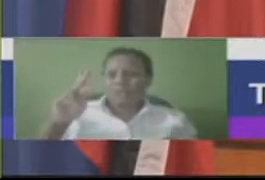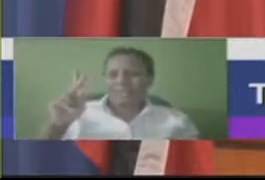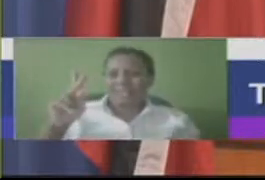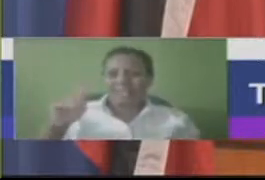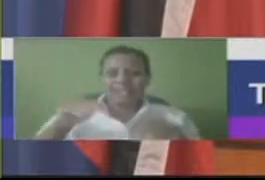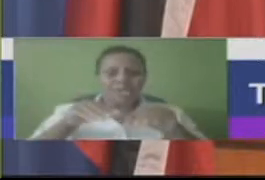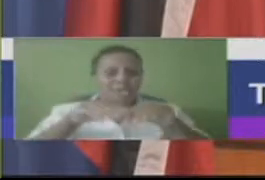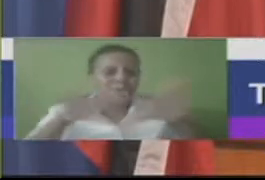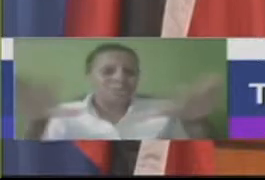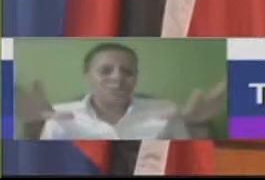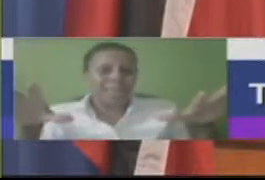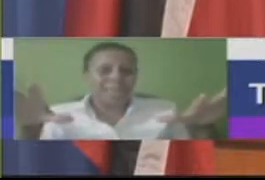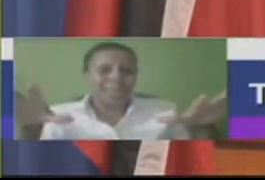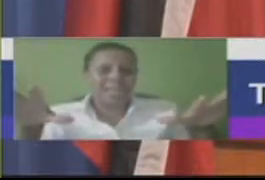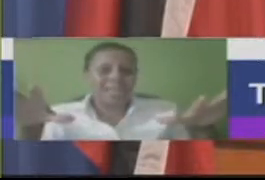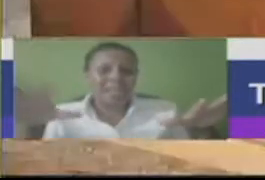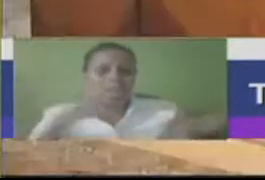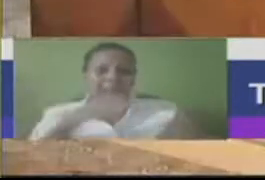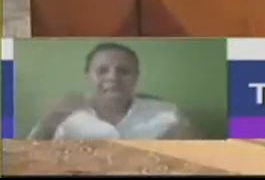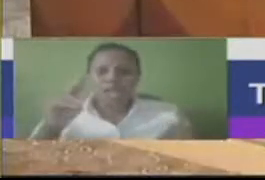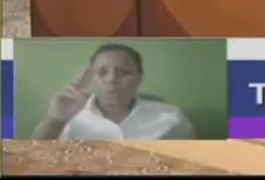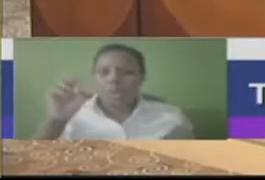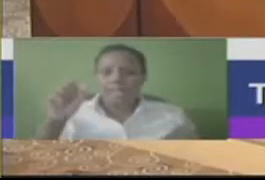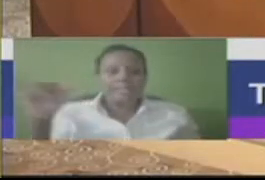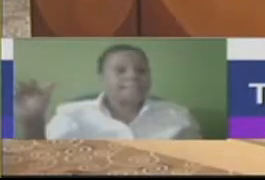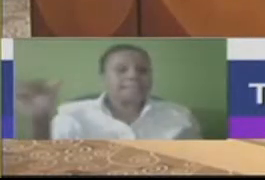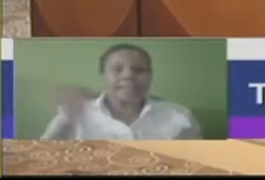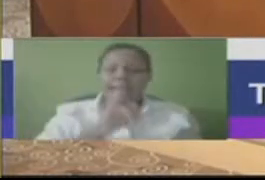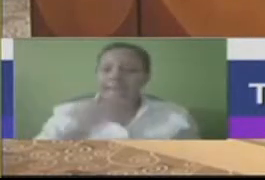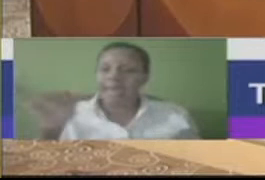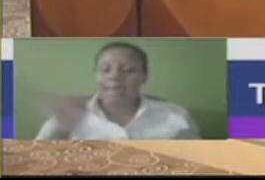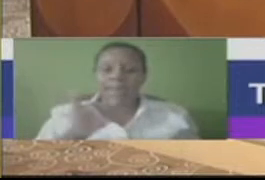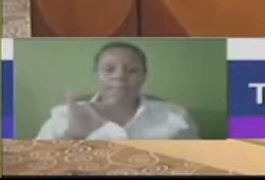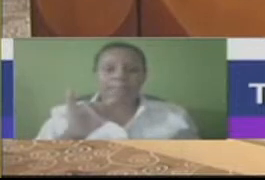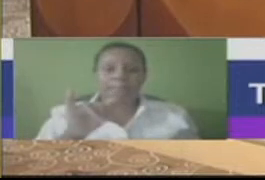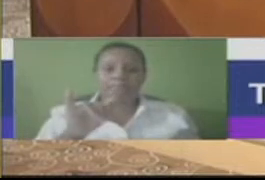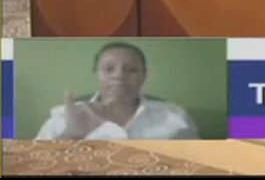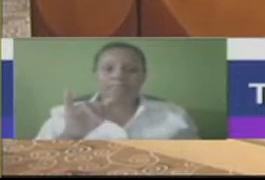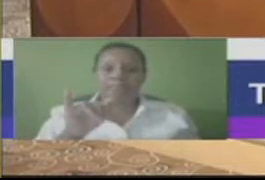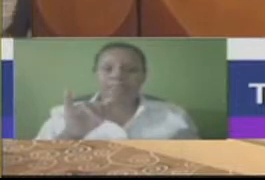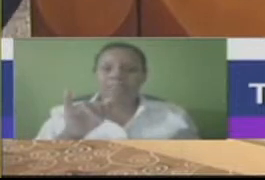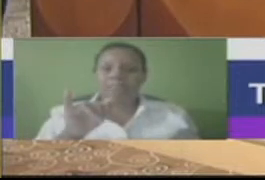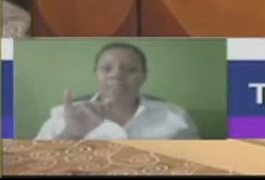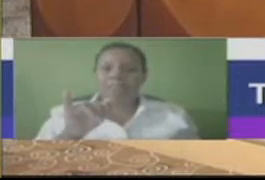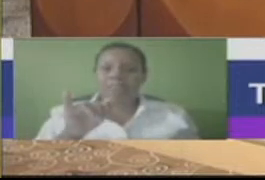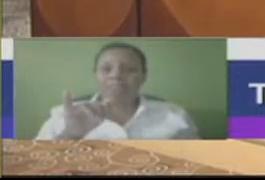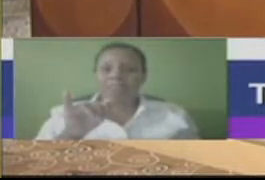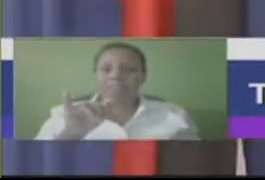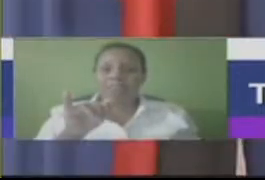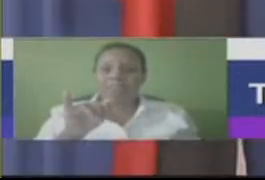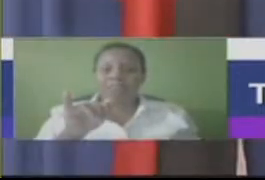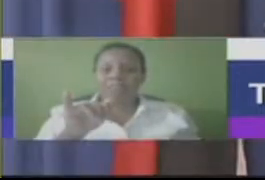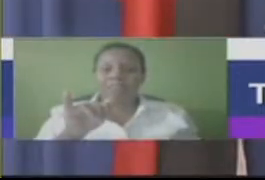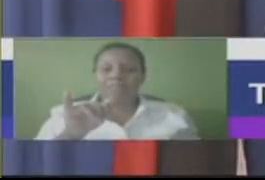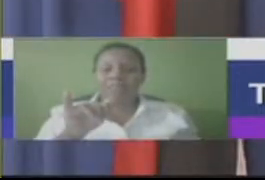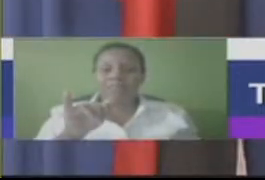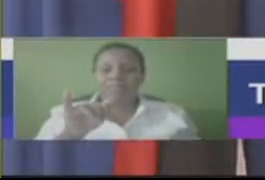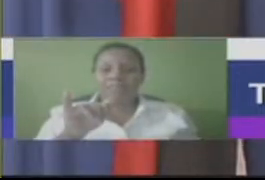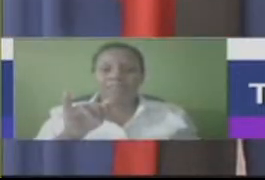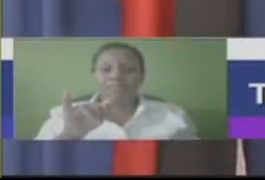well. So, Prime Minister, that's a synopsis. Thank you very much, Dr. Parasram. Now,